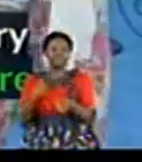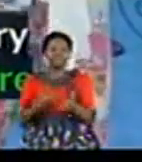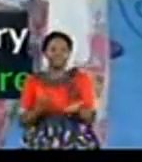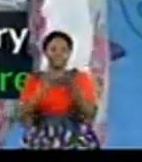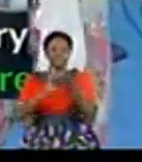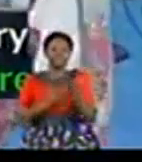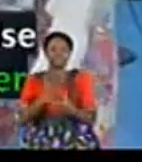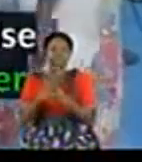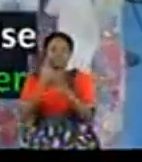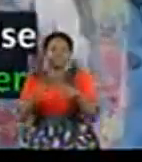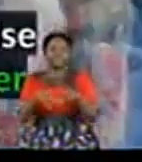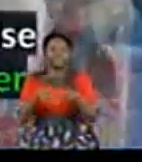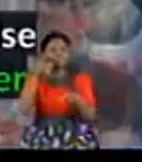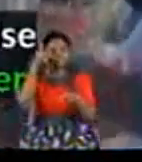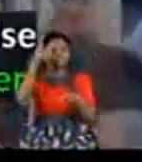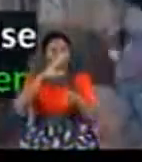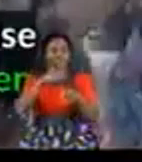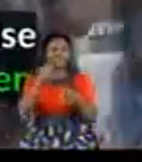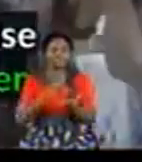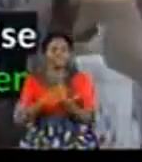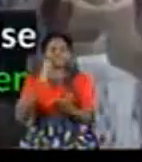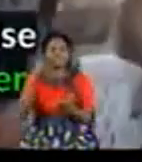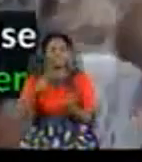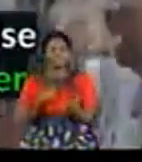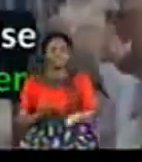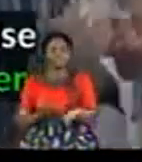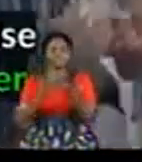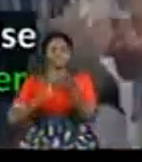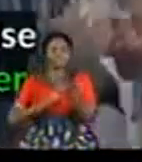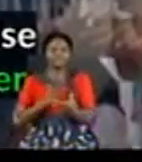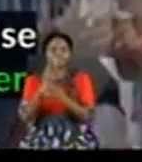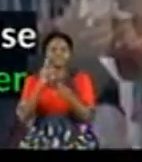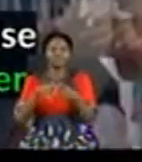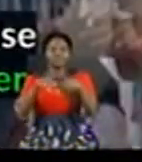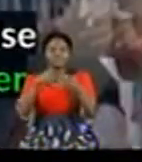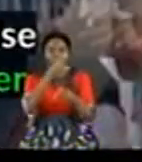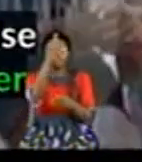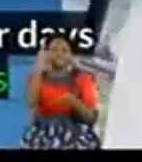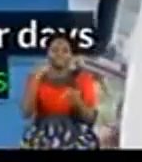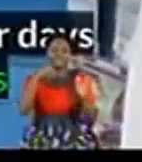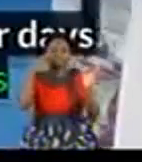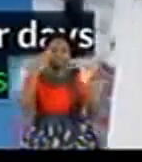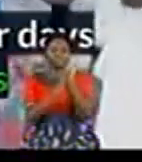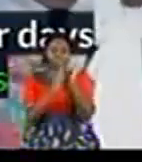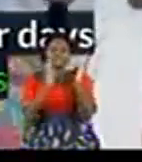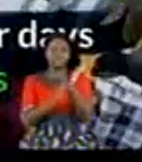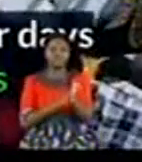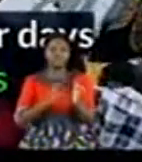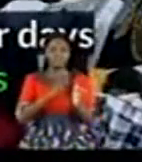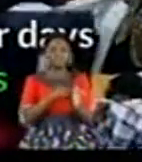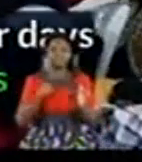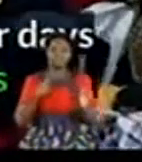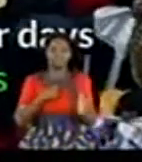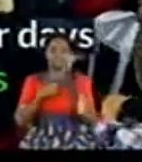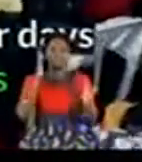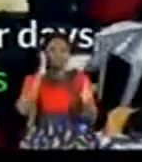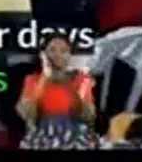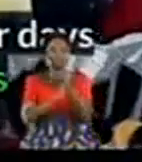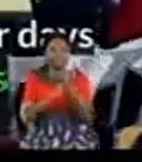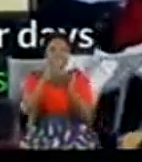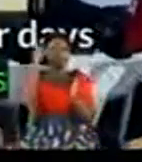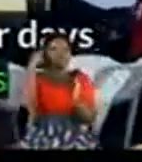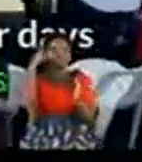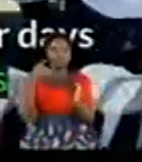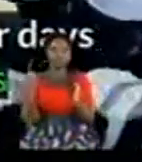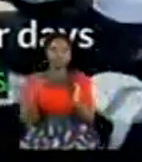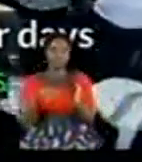glory we lift our hands to give you the praise and we will praise him for the rest of our days